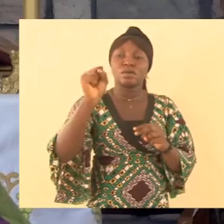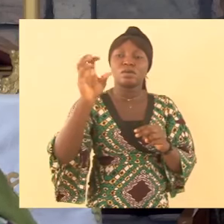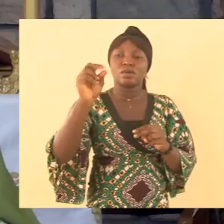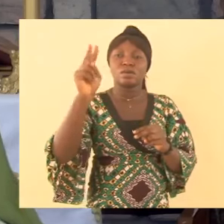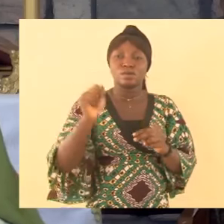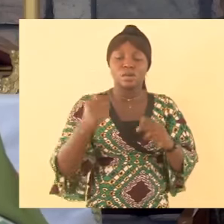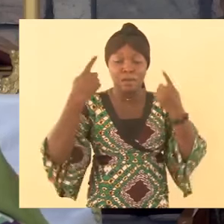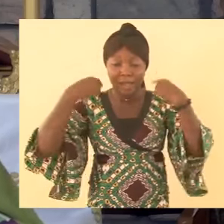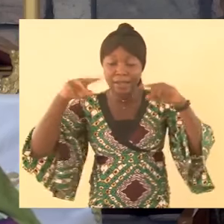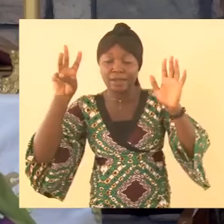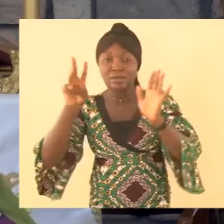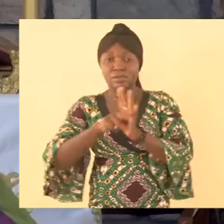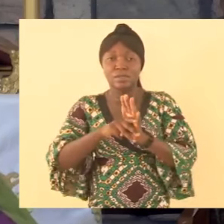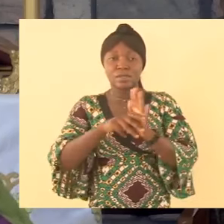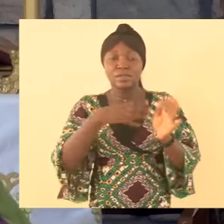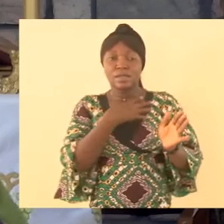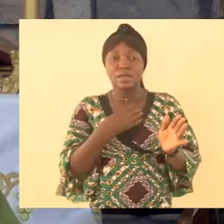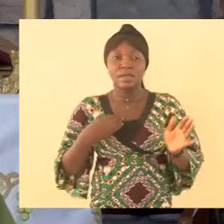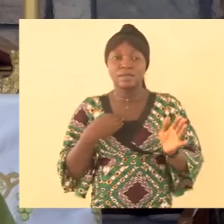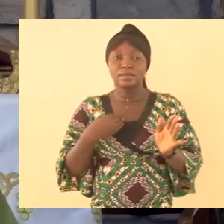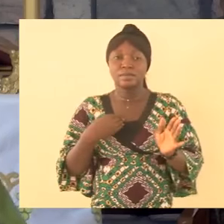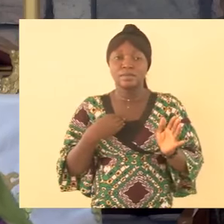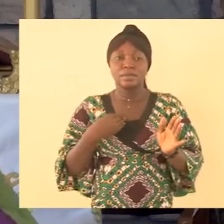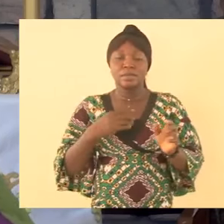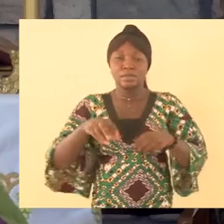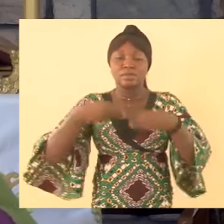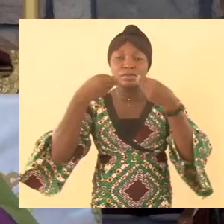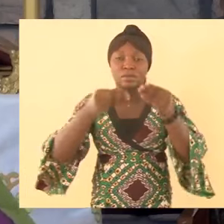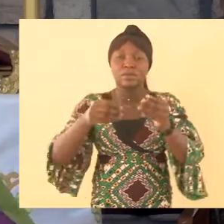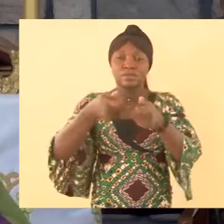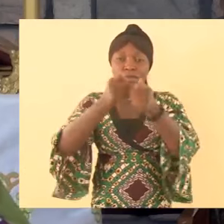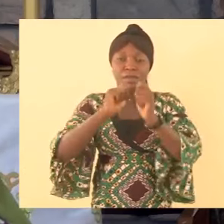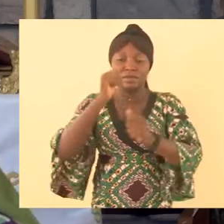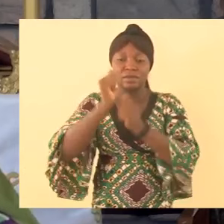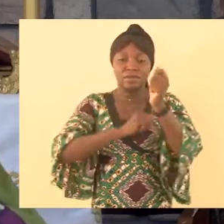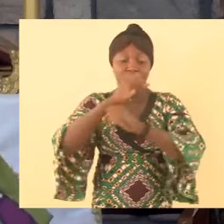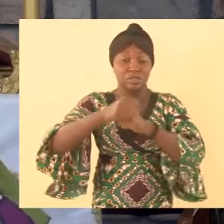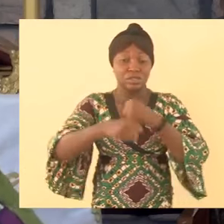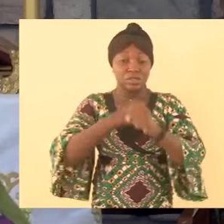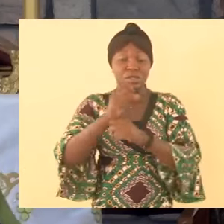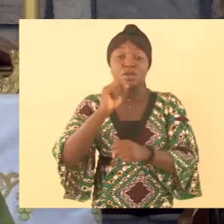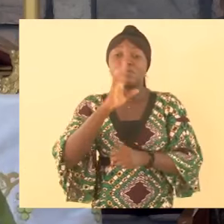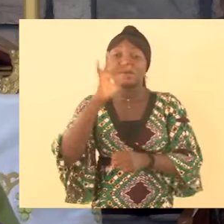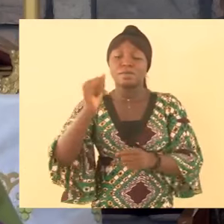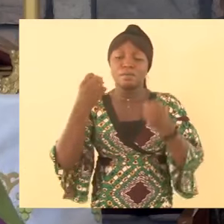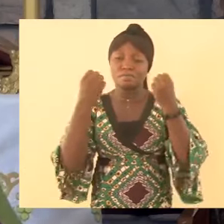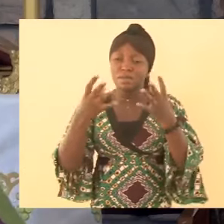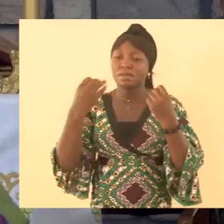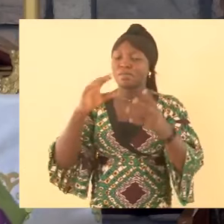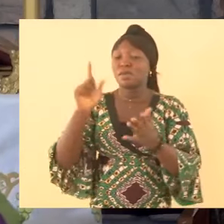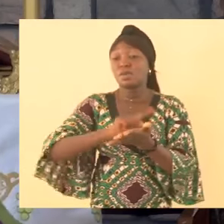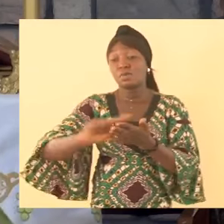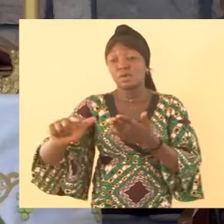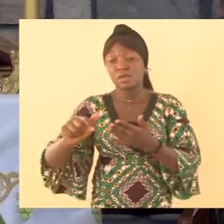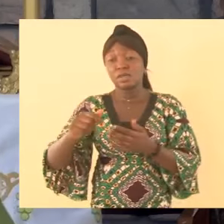announcements and elaborate arrangements that precede harvest each year, whereby for many, many